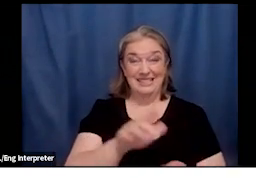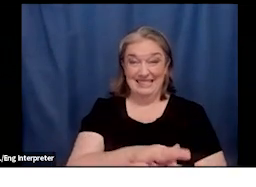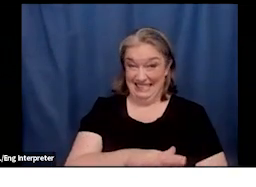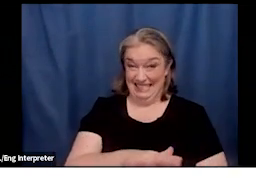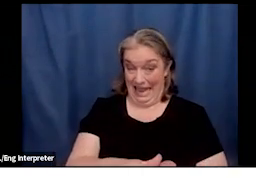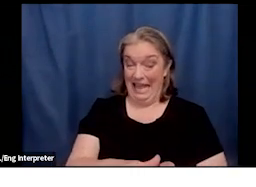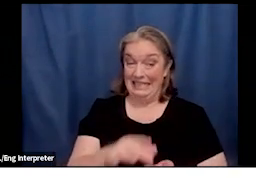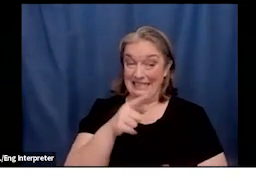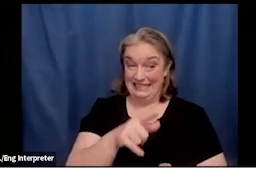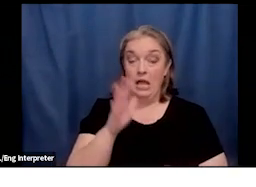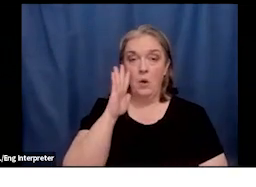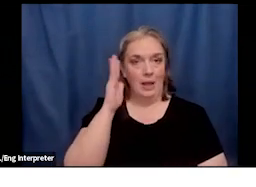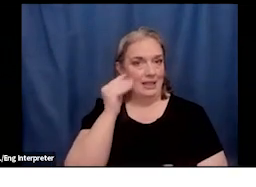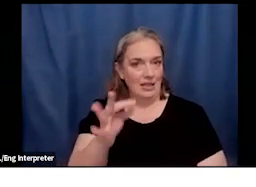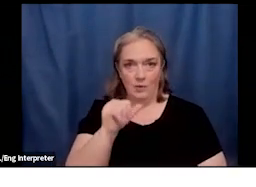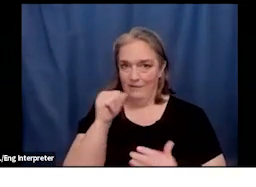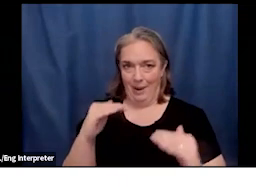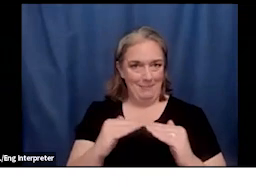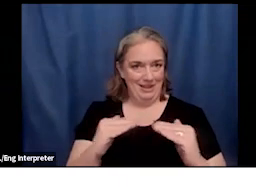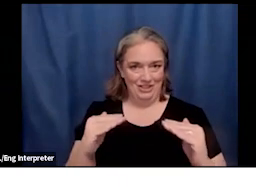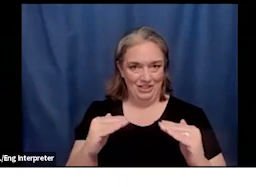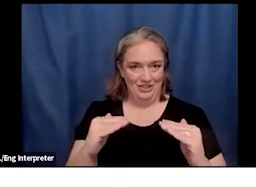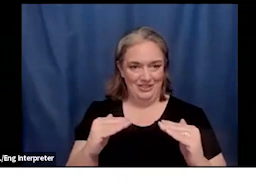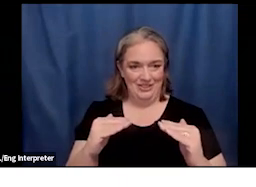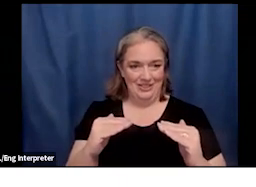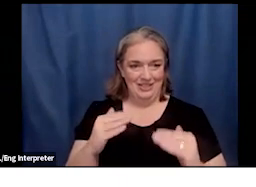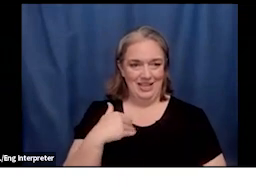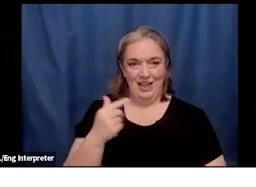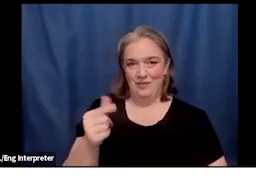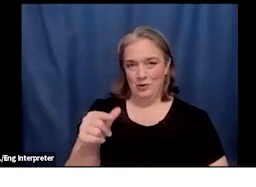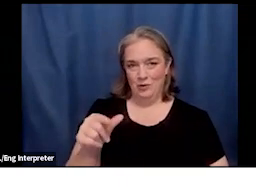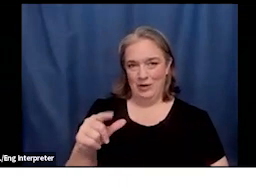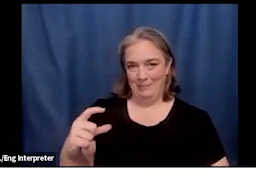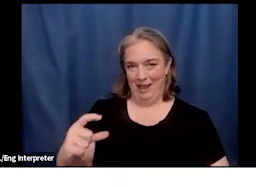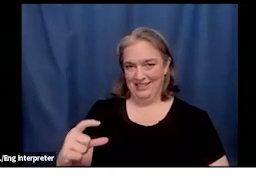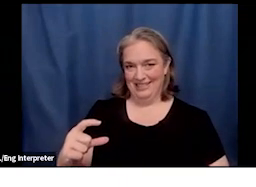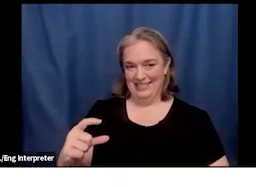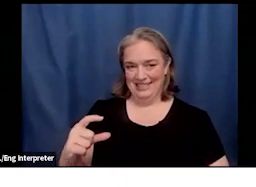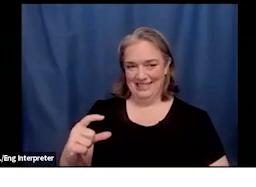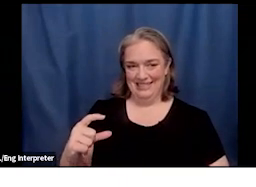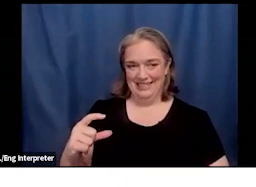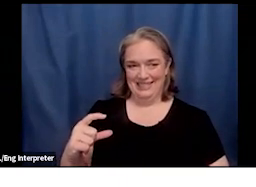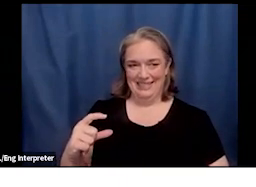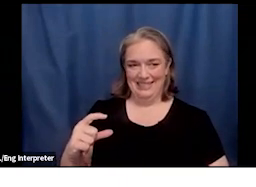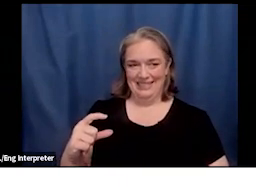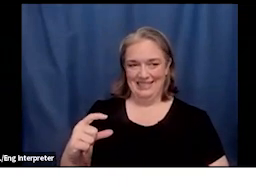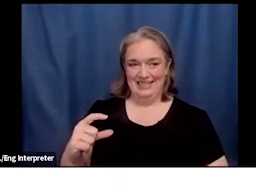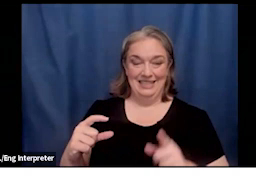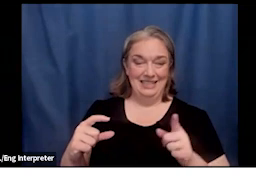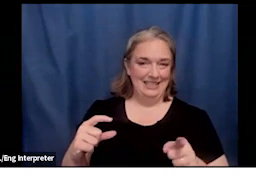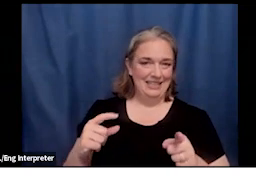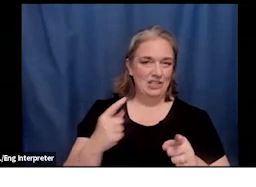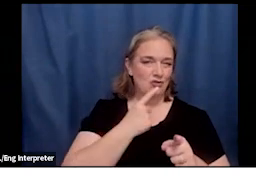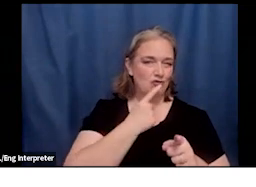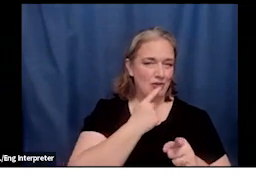if it doesn't. So you'll notice there's this green box down here, and on the previous page, it's red here,